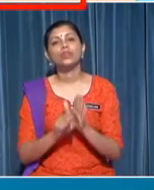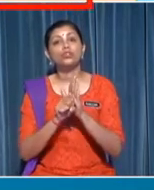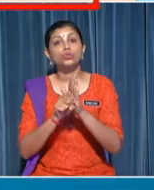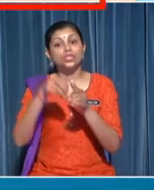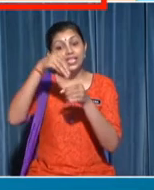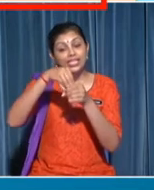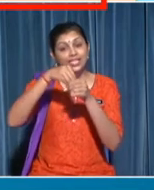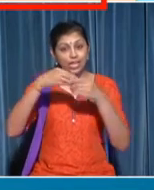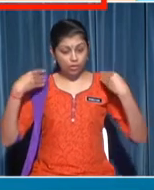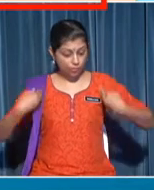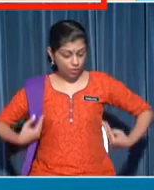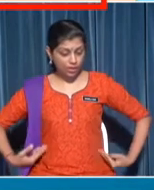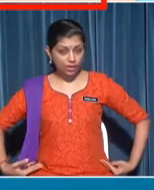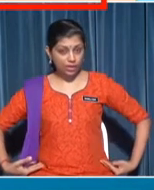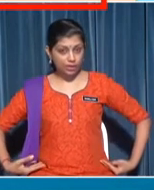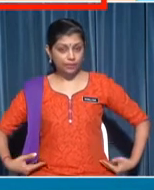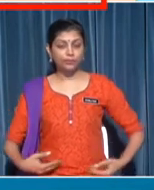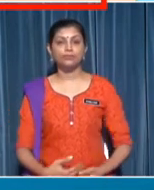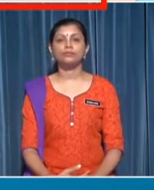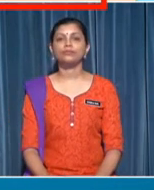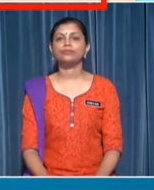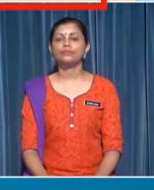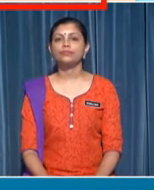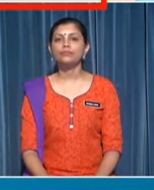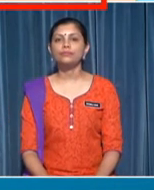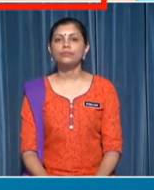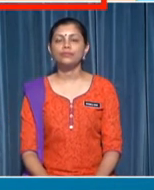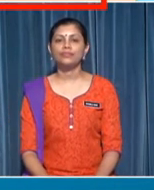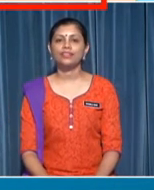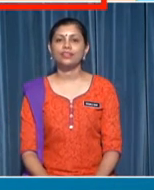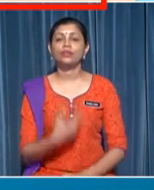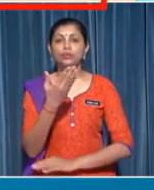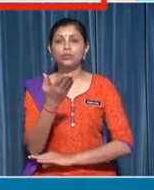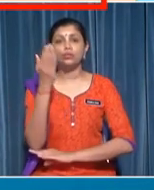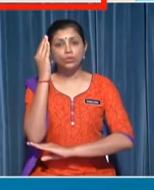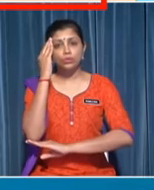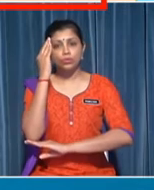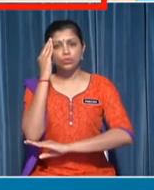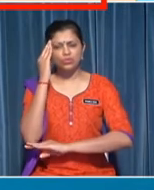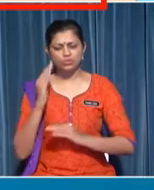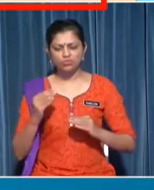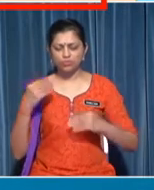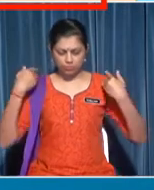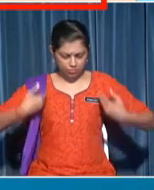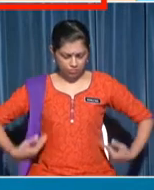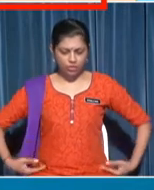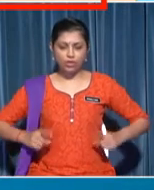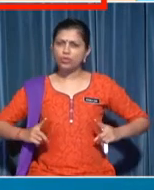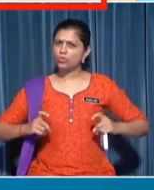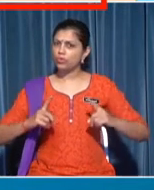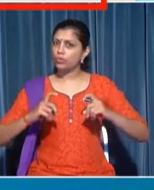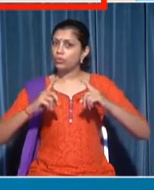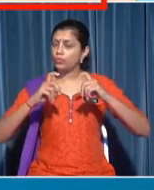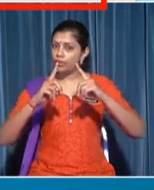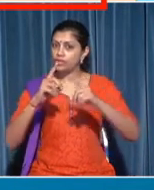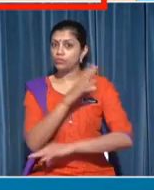insides of our body. You do realize that our body holds a complex yet amazing